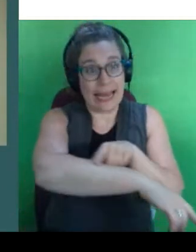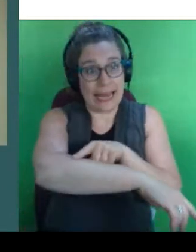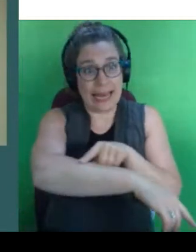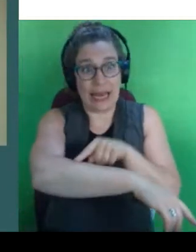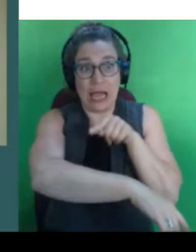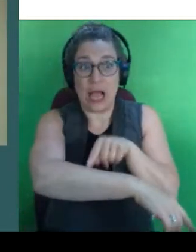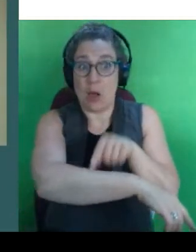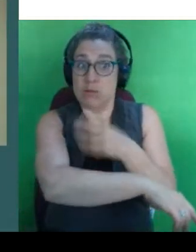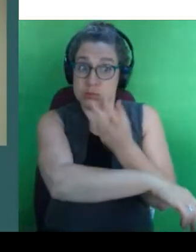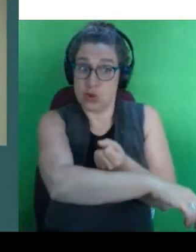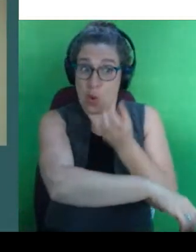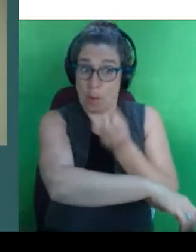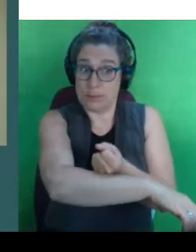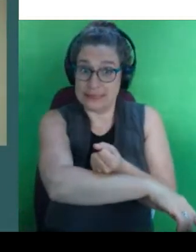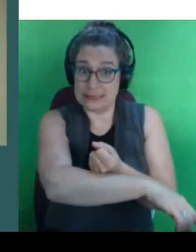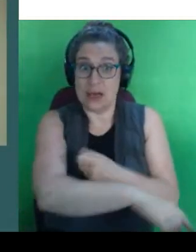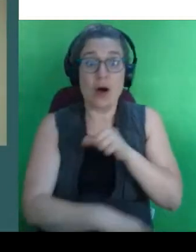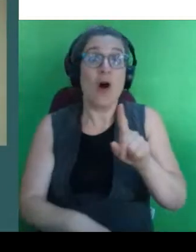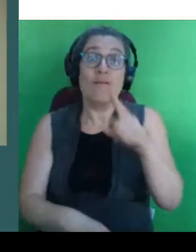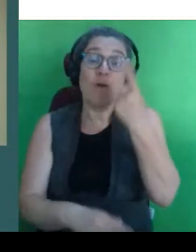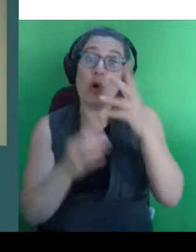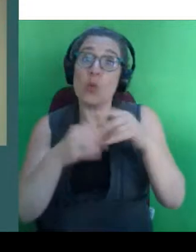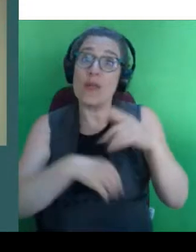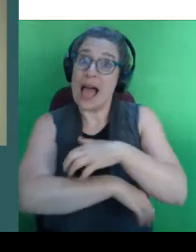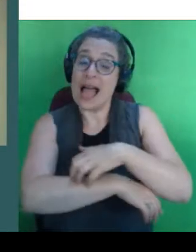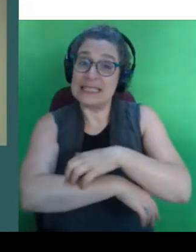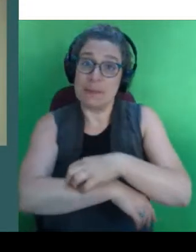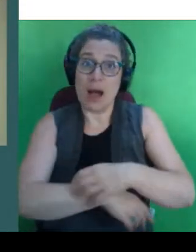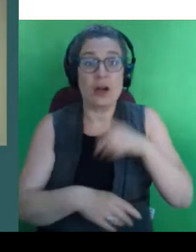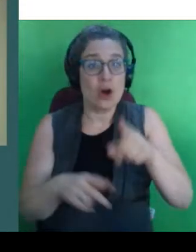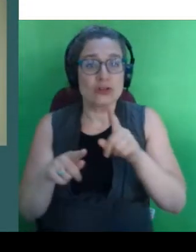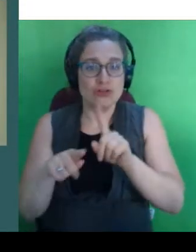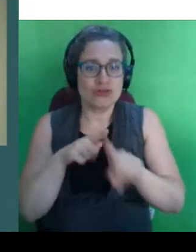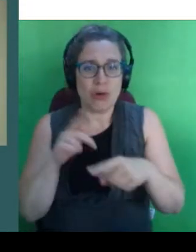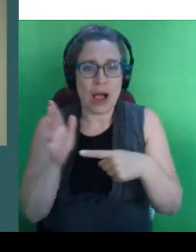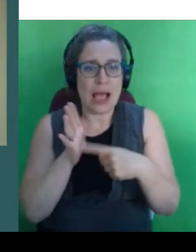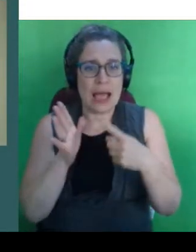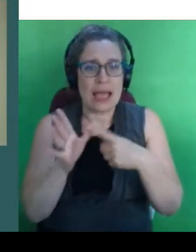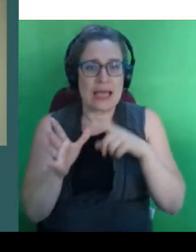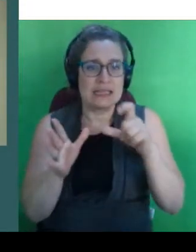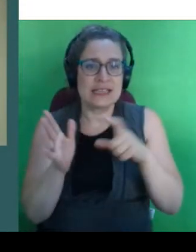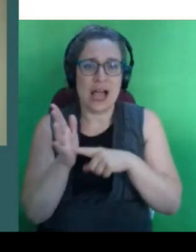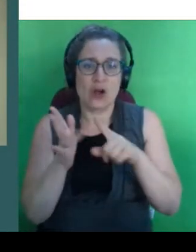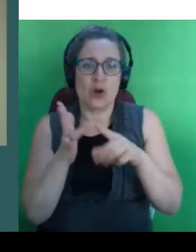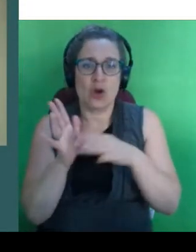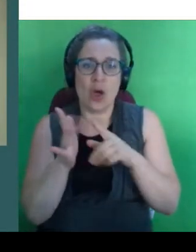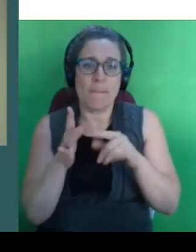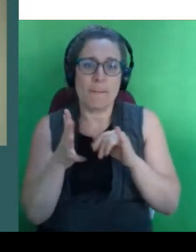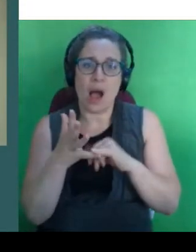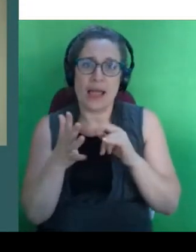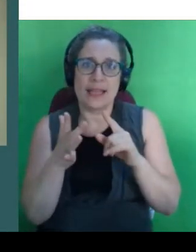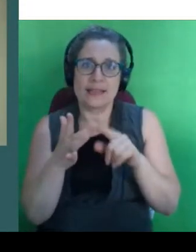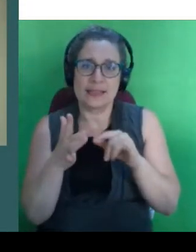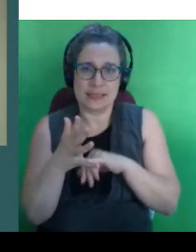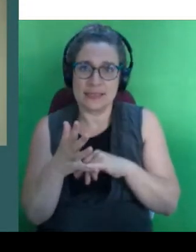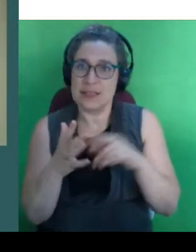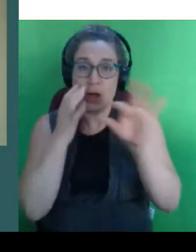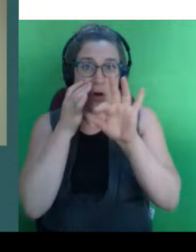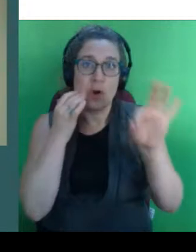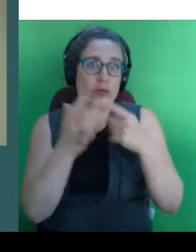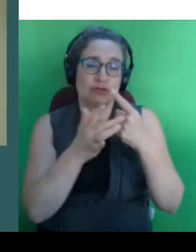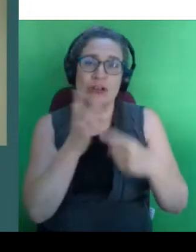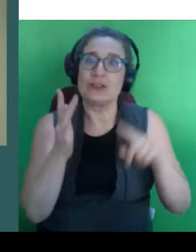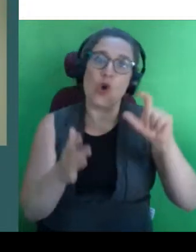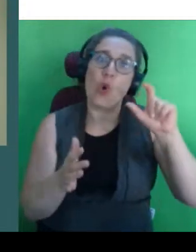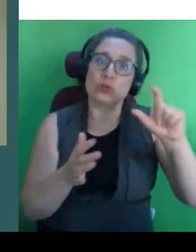And the first thing to do with the eczema would be to try tacrolimus or some other treatment other than corticosteroid. The lung is a moderate